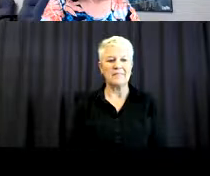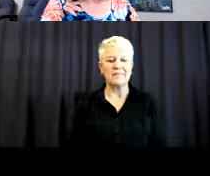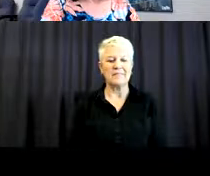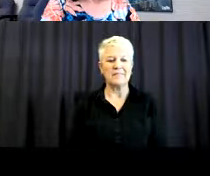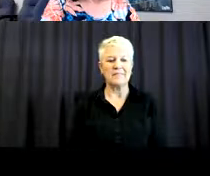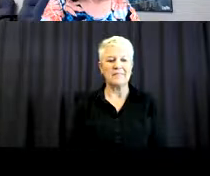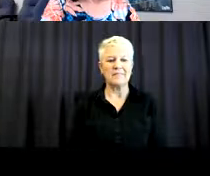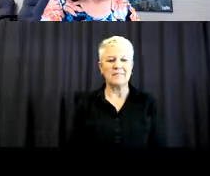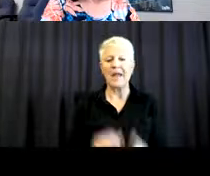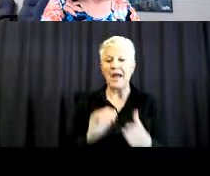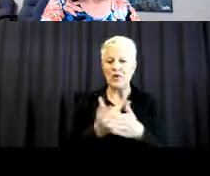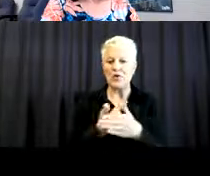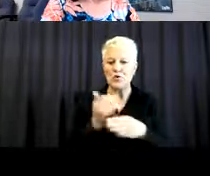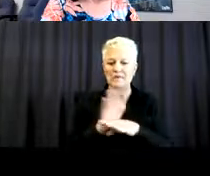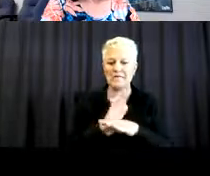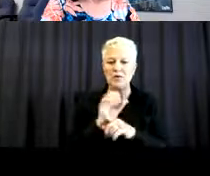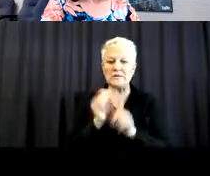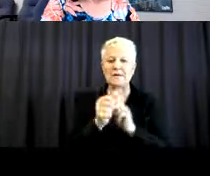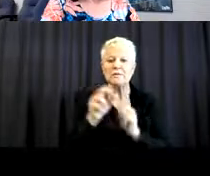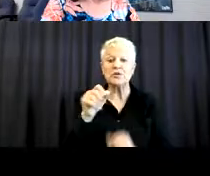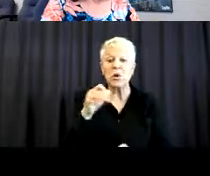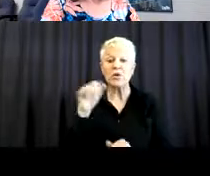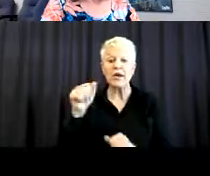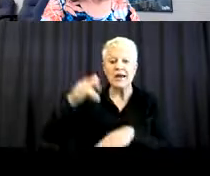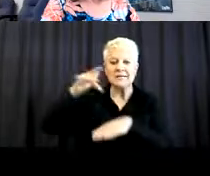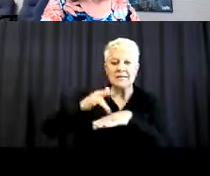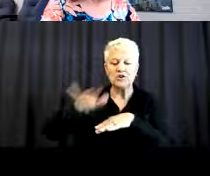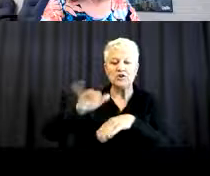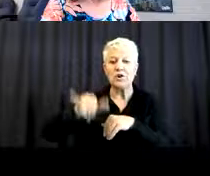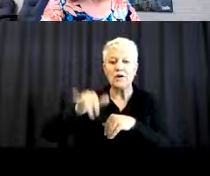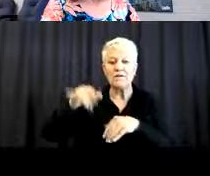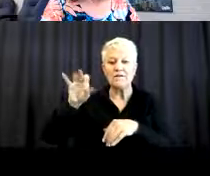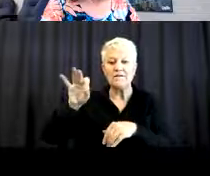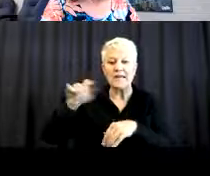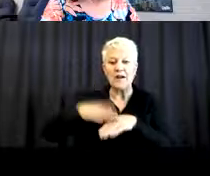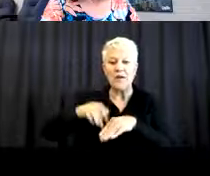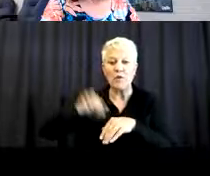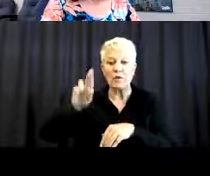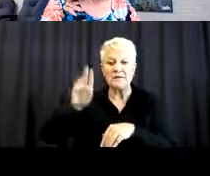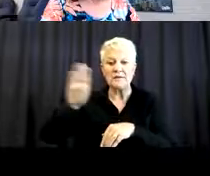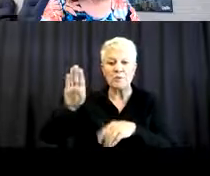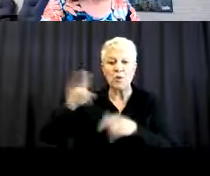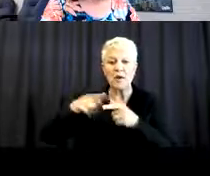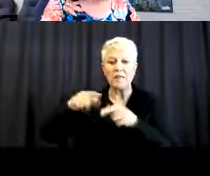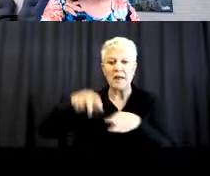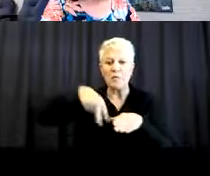New video scene. Sonia slides and taps her feet on the resonance board, then moves off.